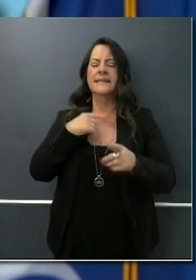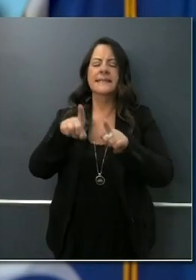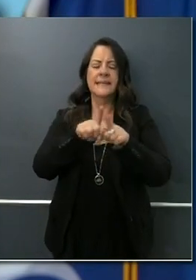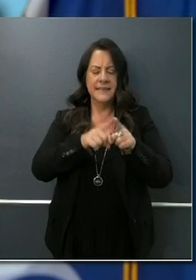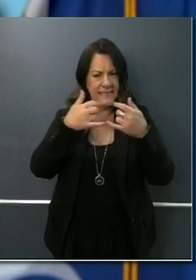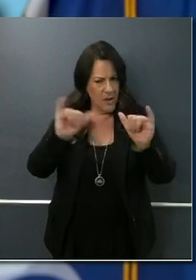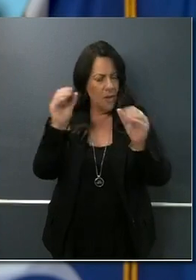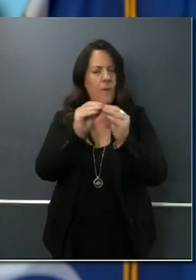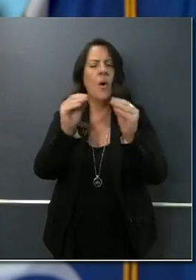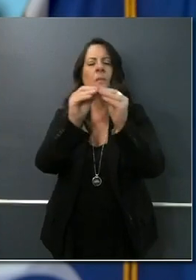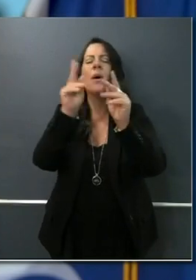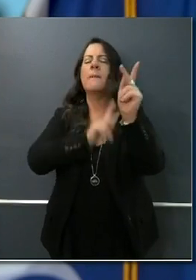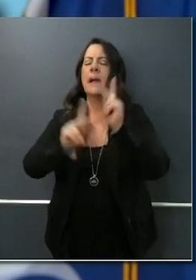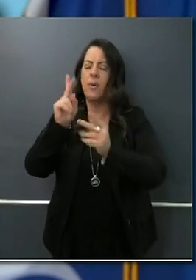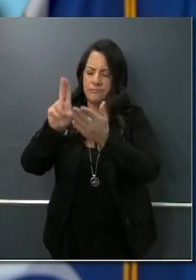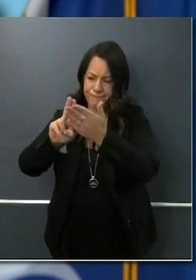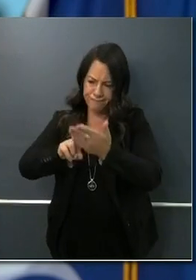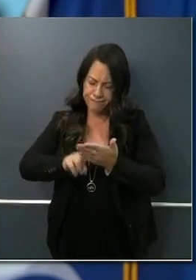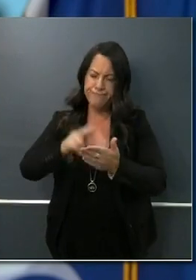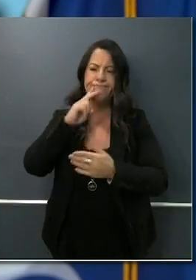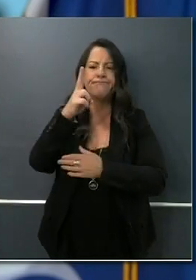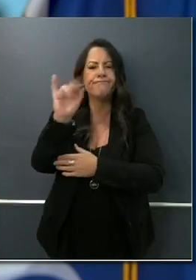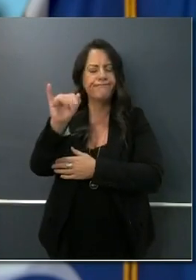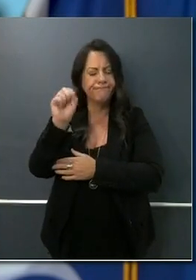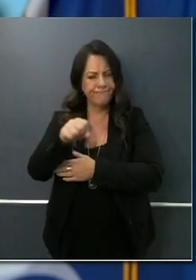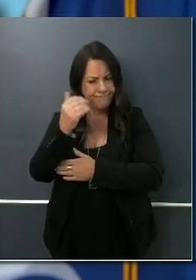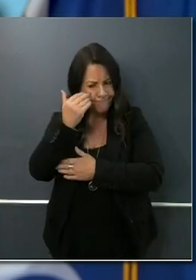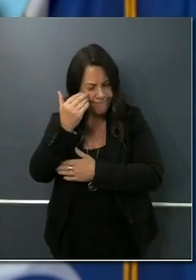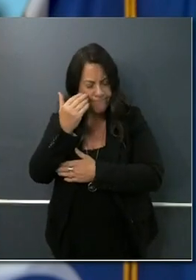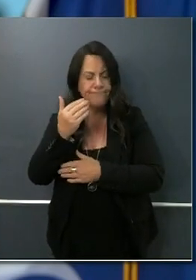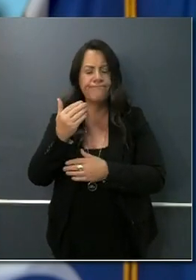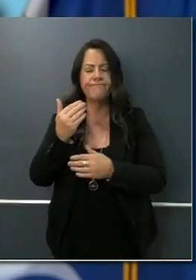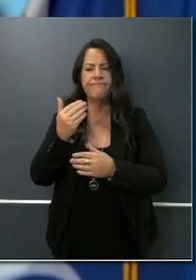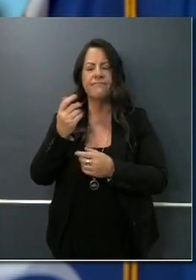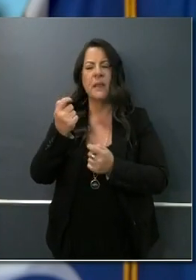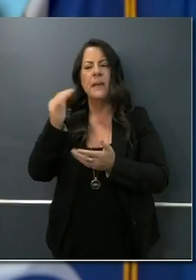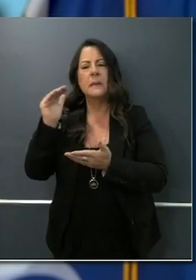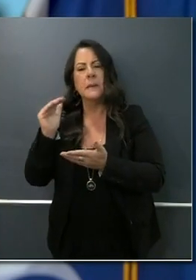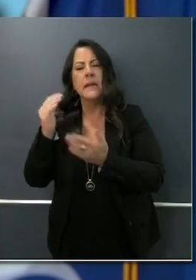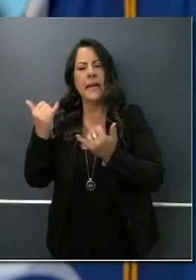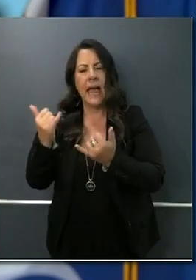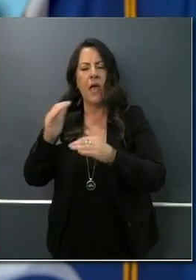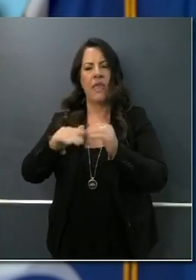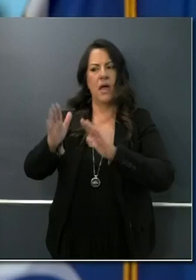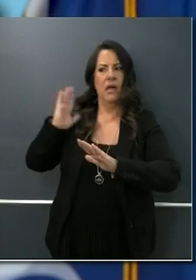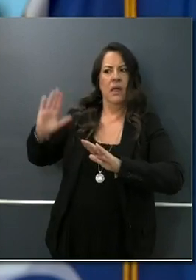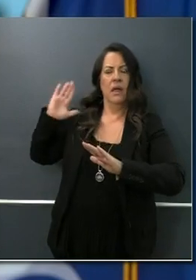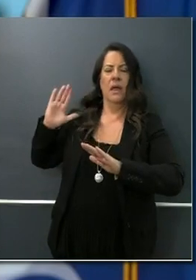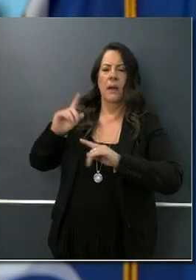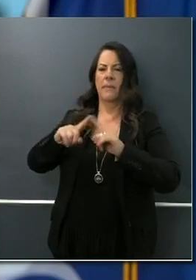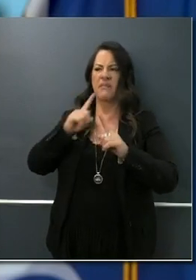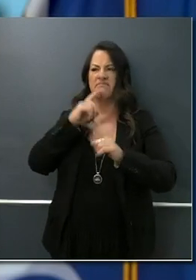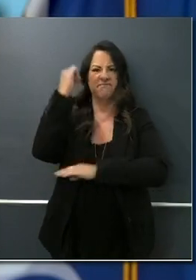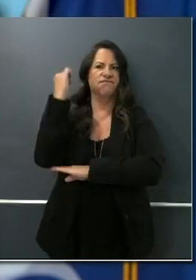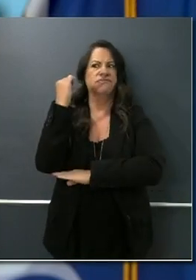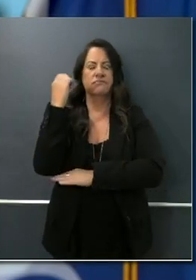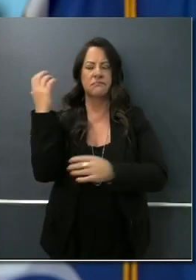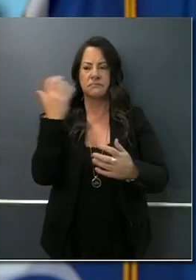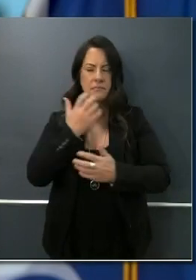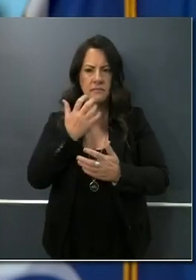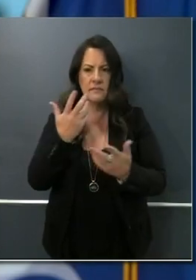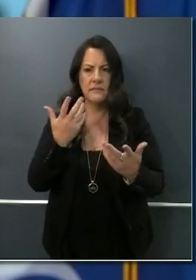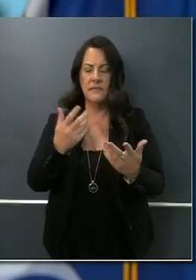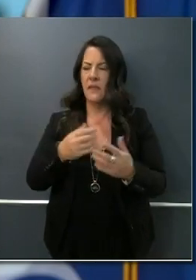increase. The rate of growth is a little more modest than we saw a few weeks ago, but again, in record territory.